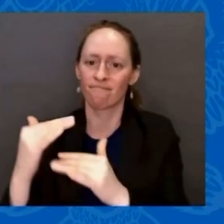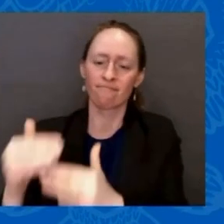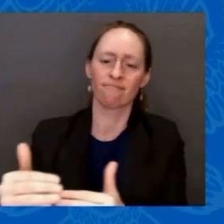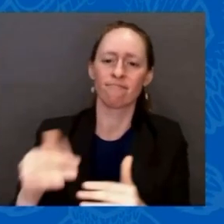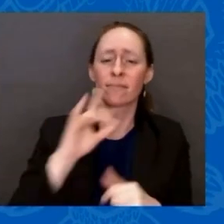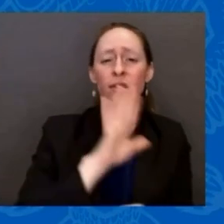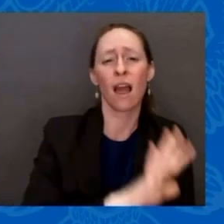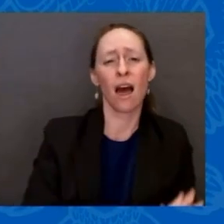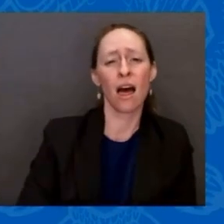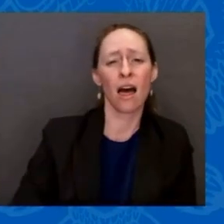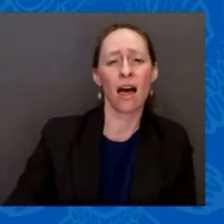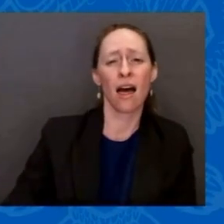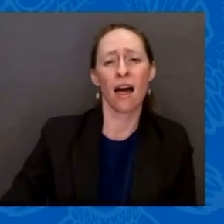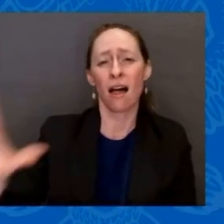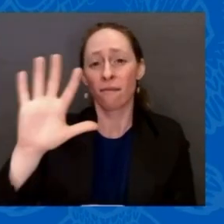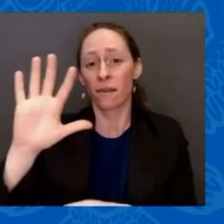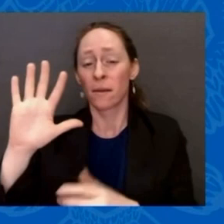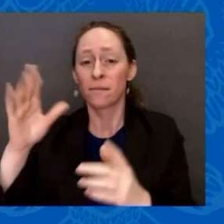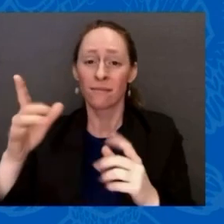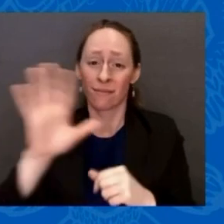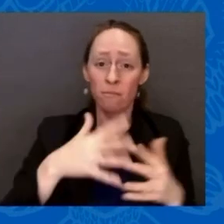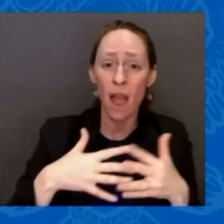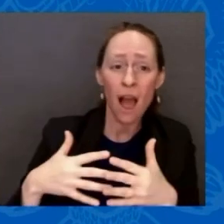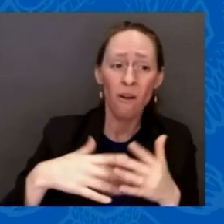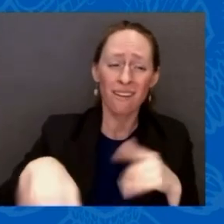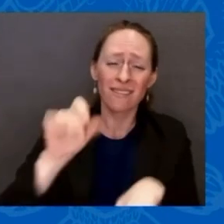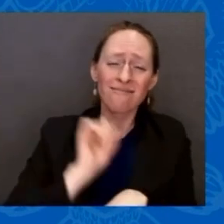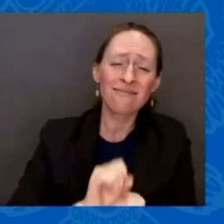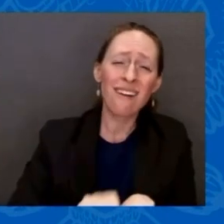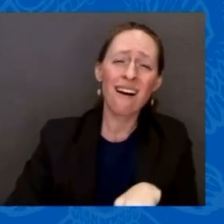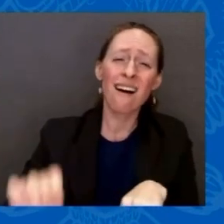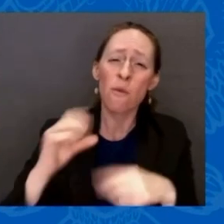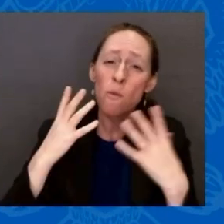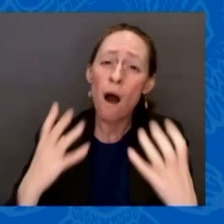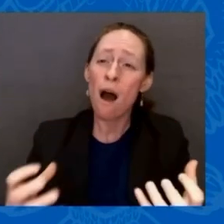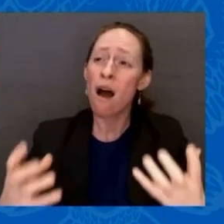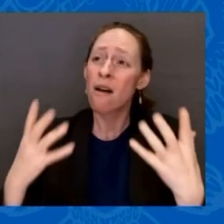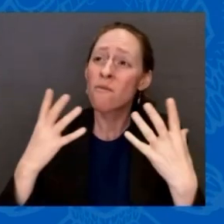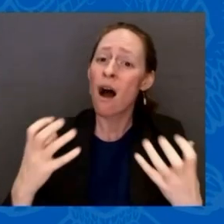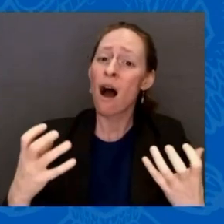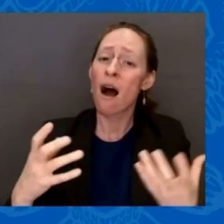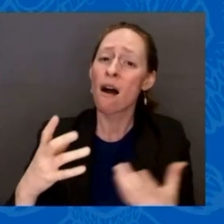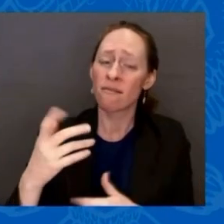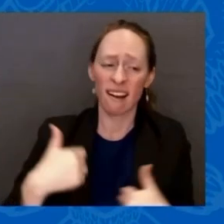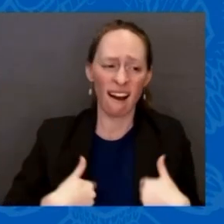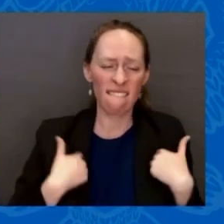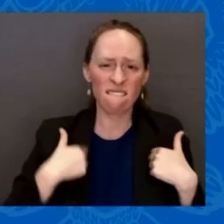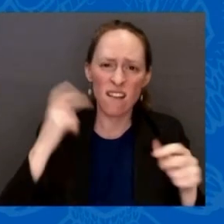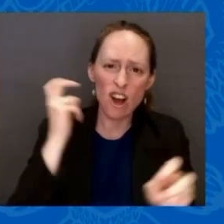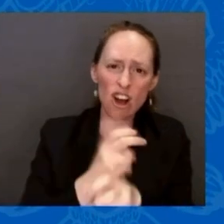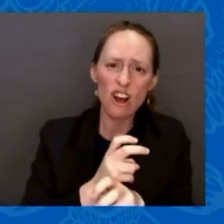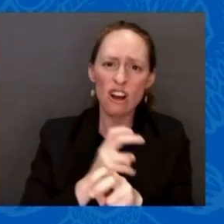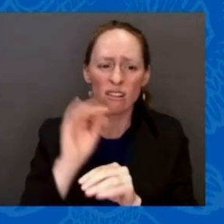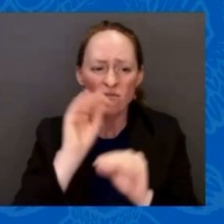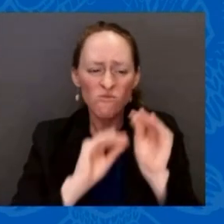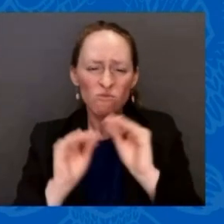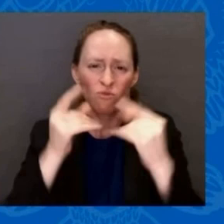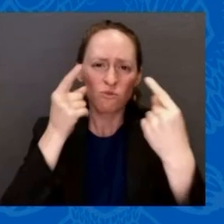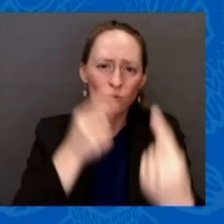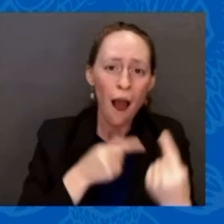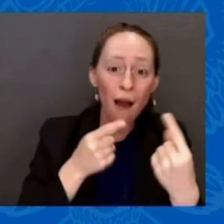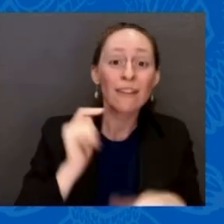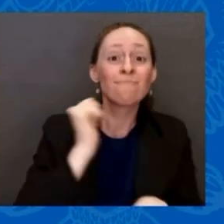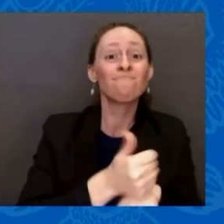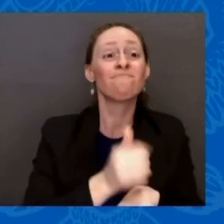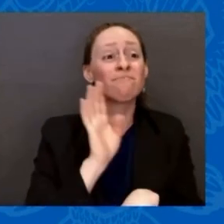ahead because it's harder to buy a home, pay for college education, start a business, retire with dignity. The